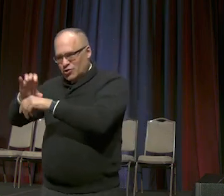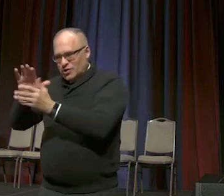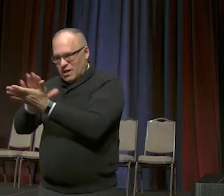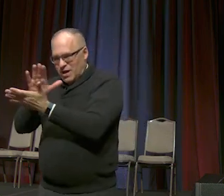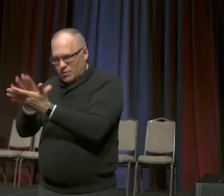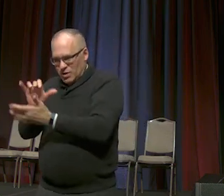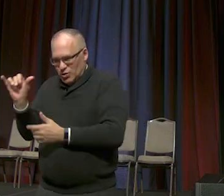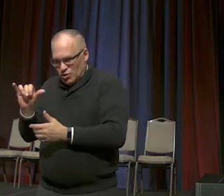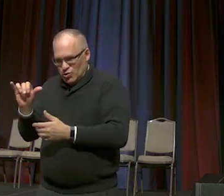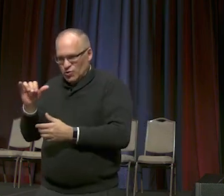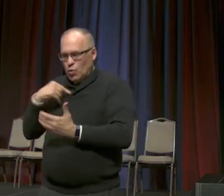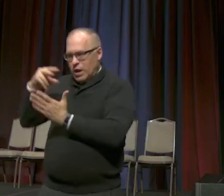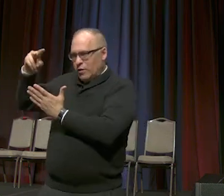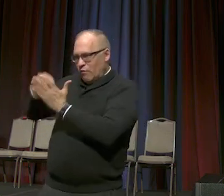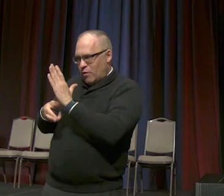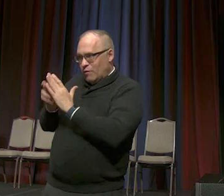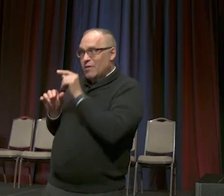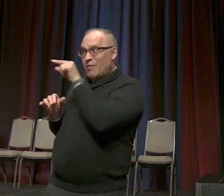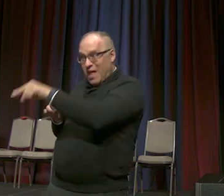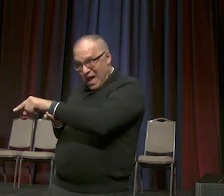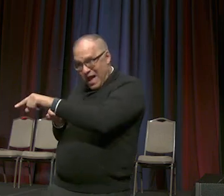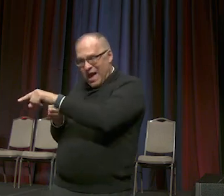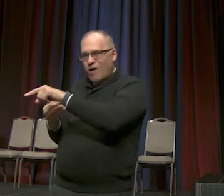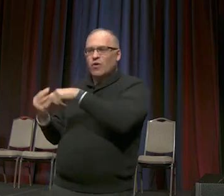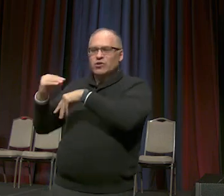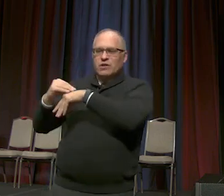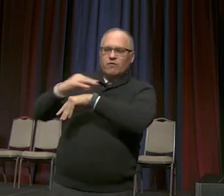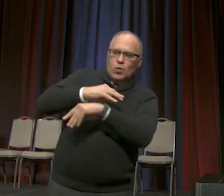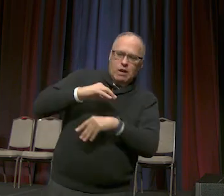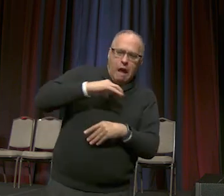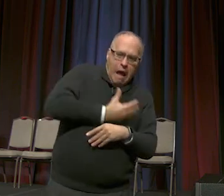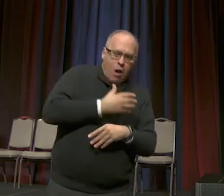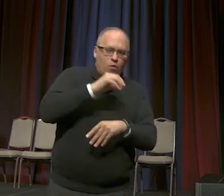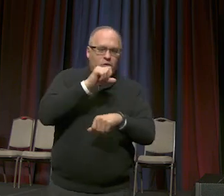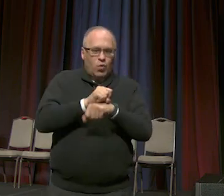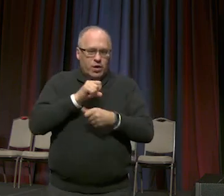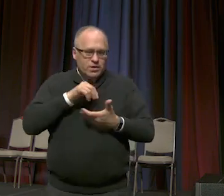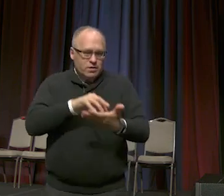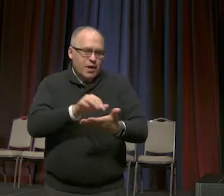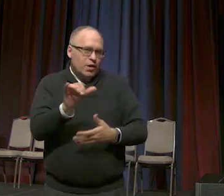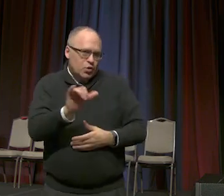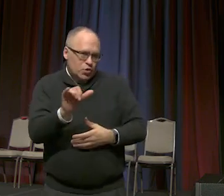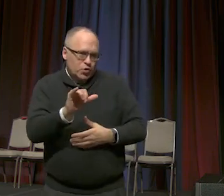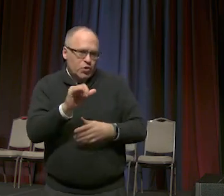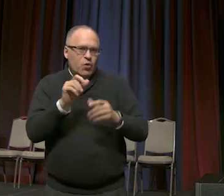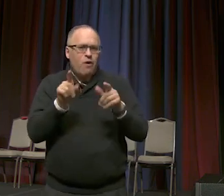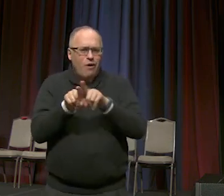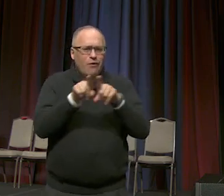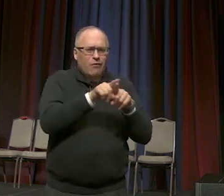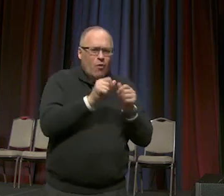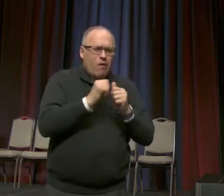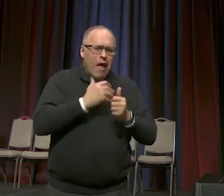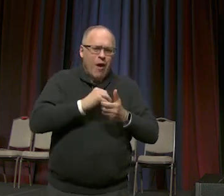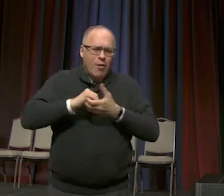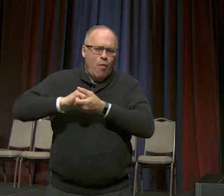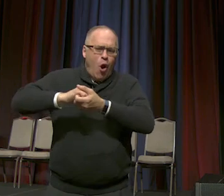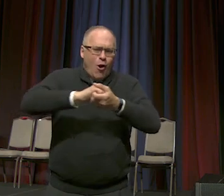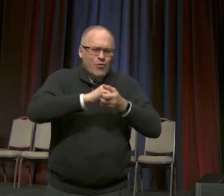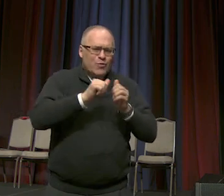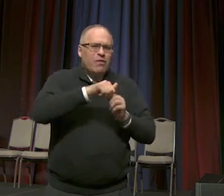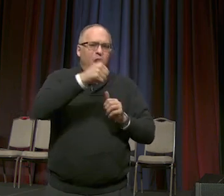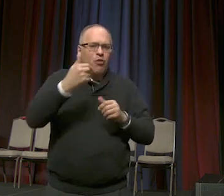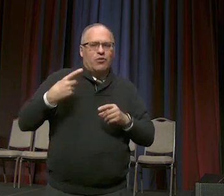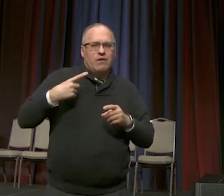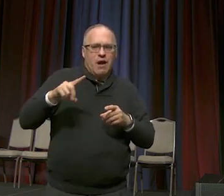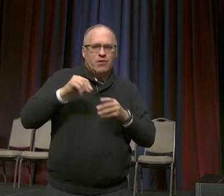part of our work, and it is an important part of our conversation with our ecumenical partners around the globe in terms of how